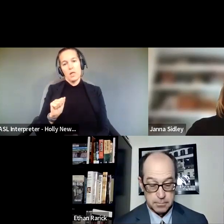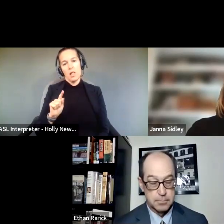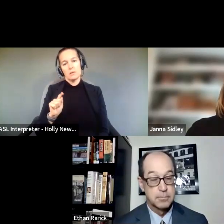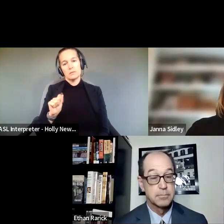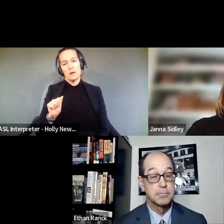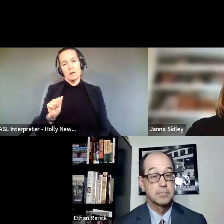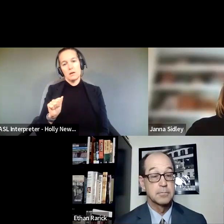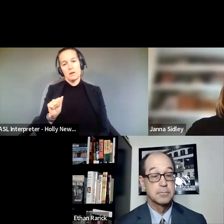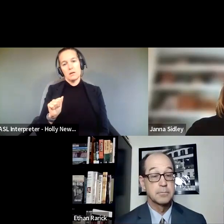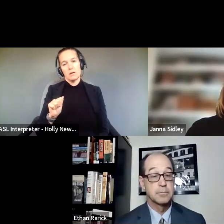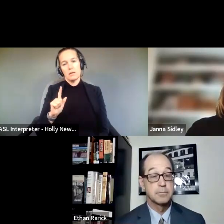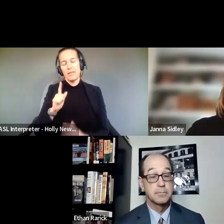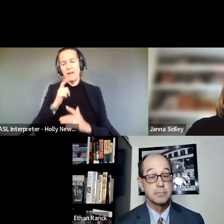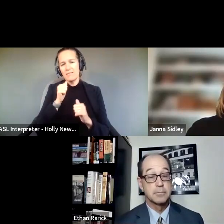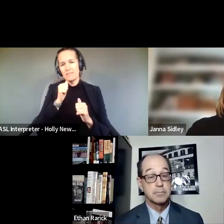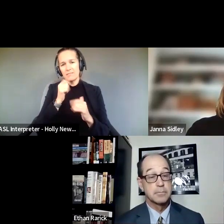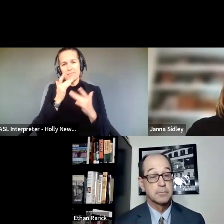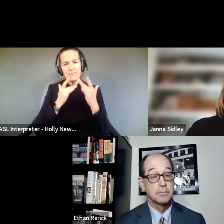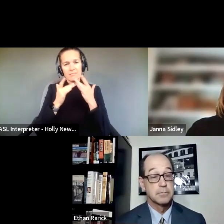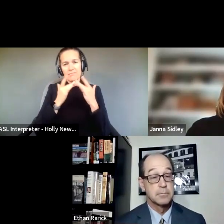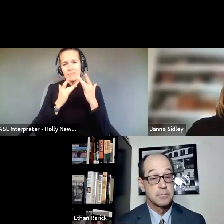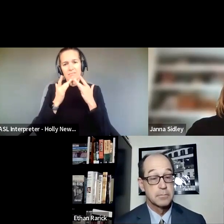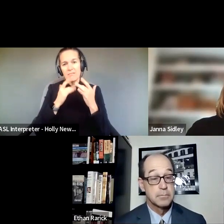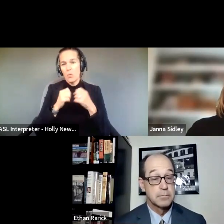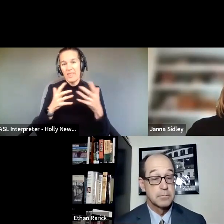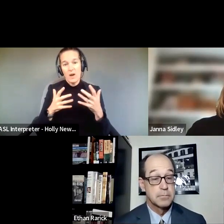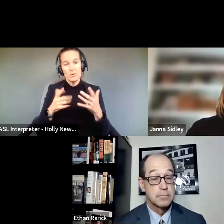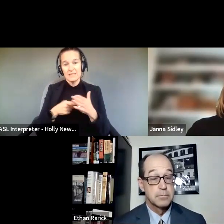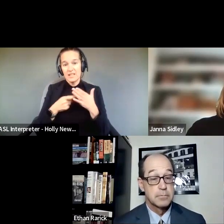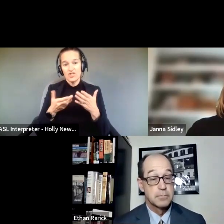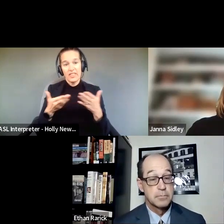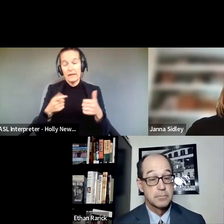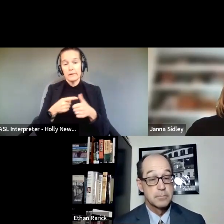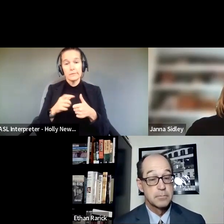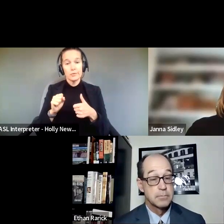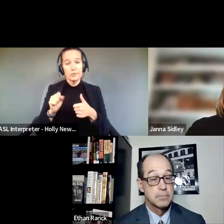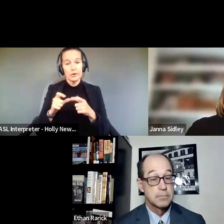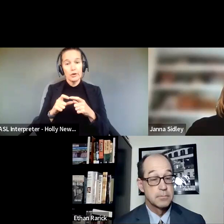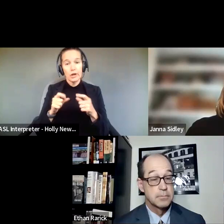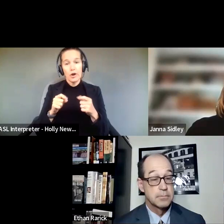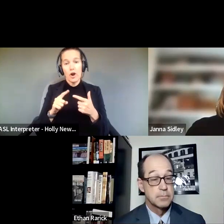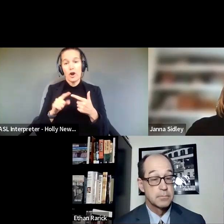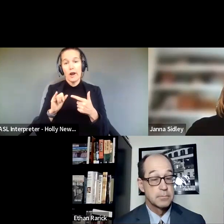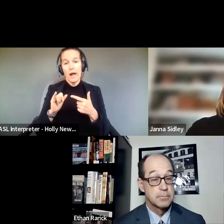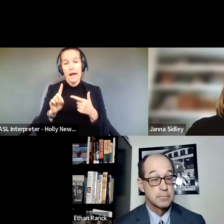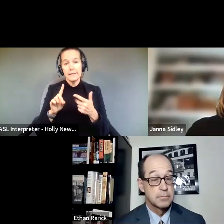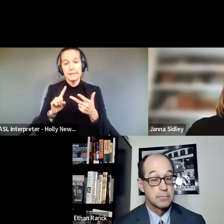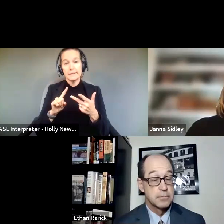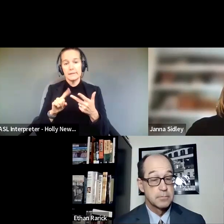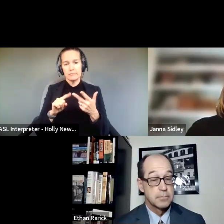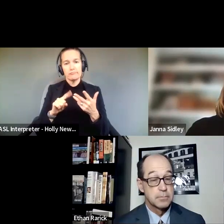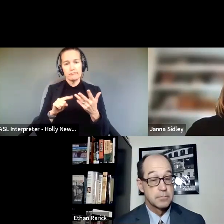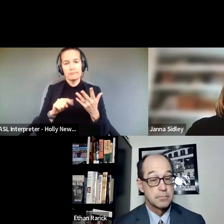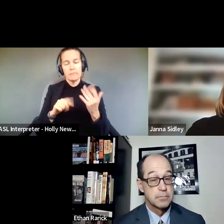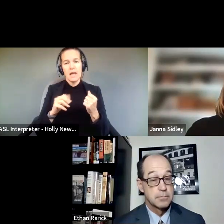doing without their essential stuff like Social Security cards, IDs, and a lot of them